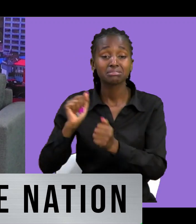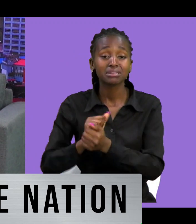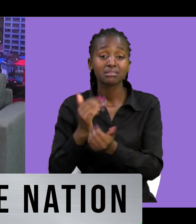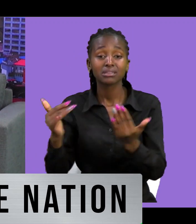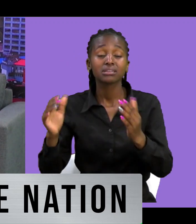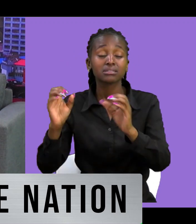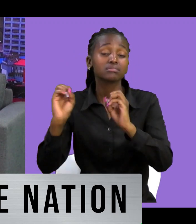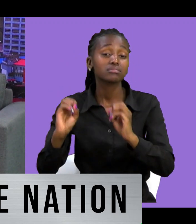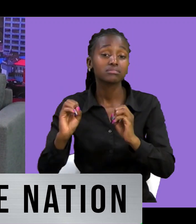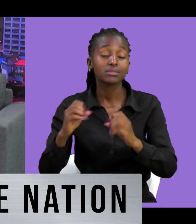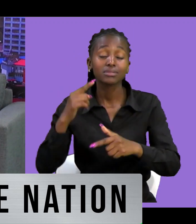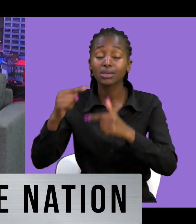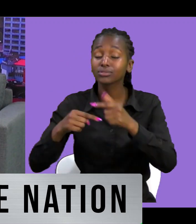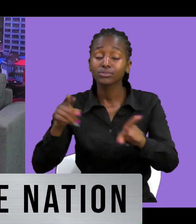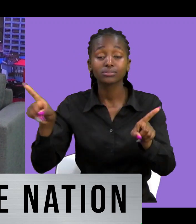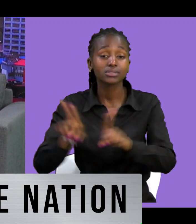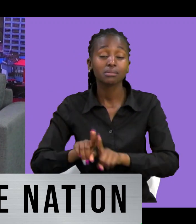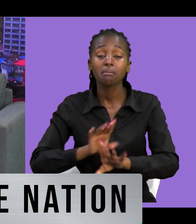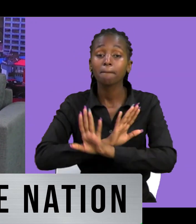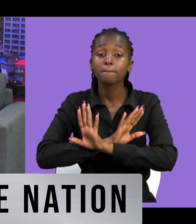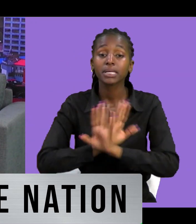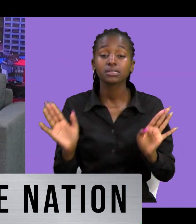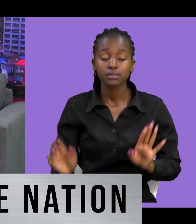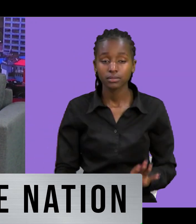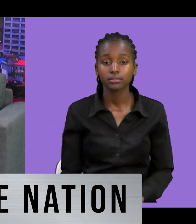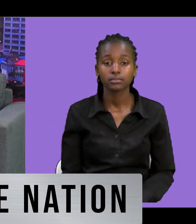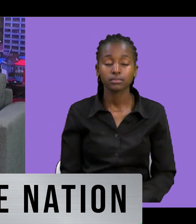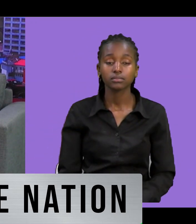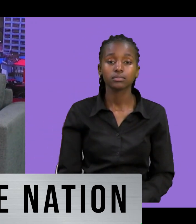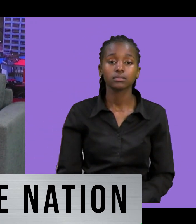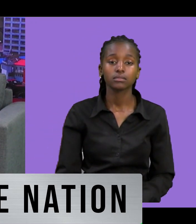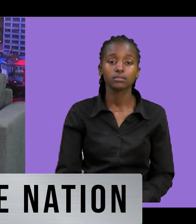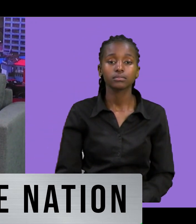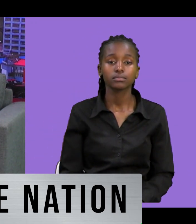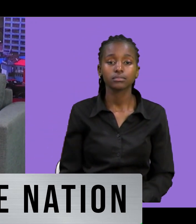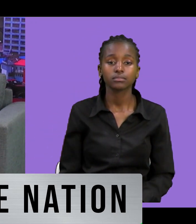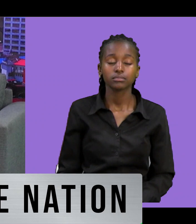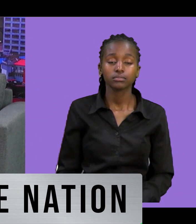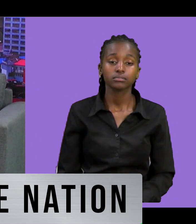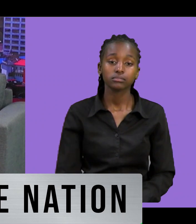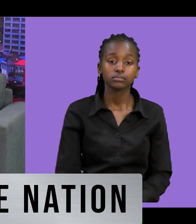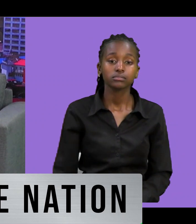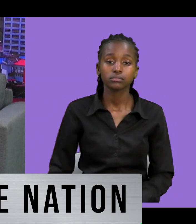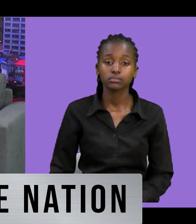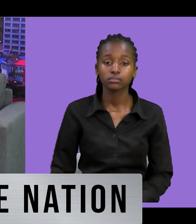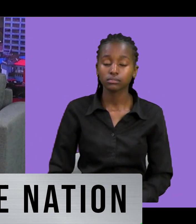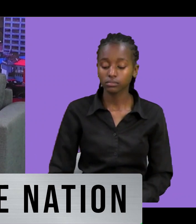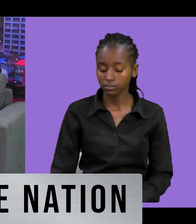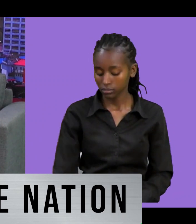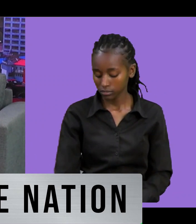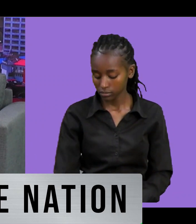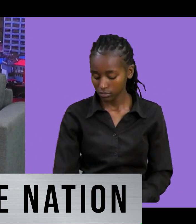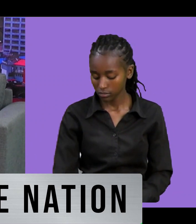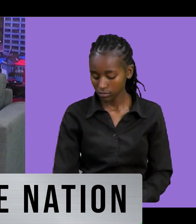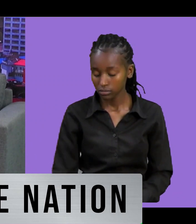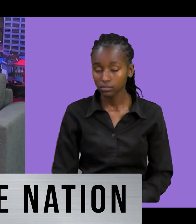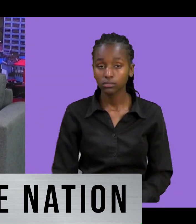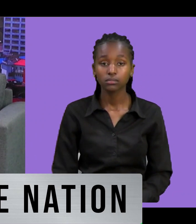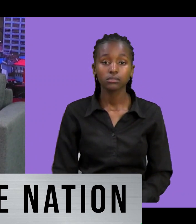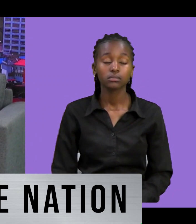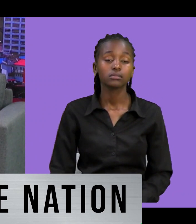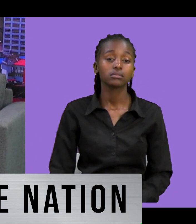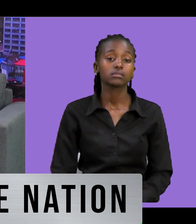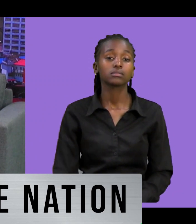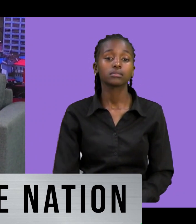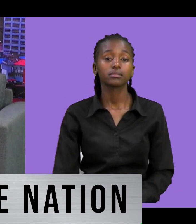future. So had someone ever looked down on your opinion as young people? You know, you hear of the saying, wazee wanaona